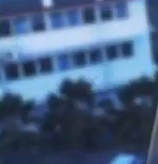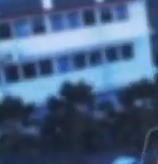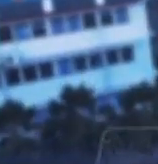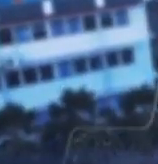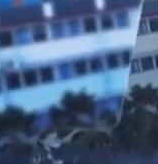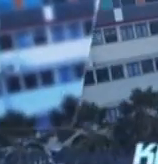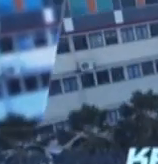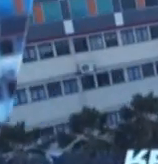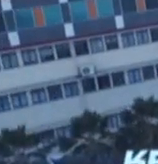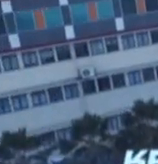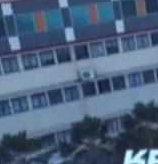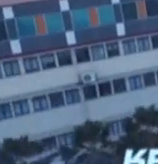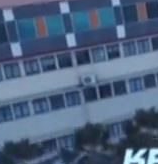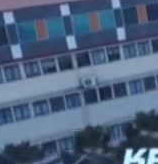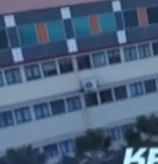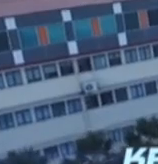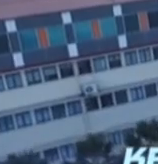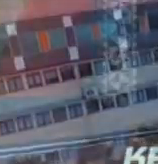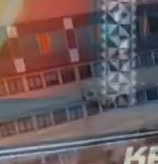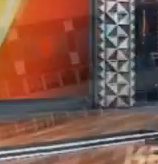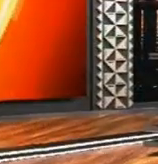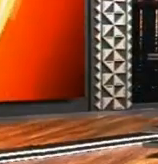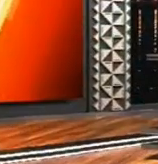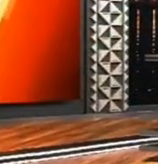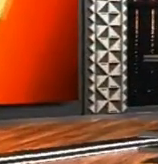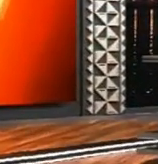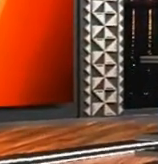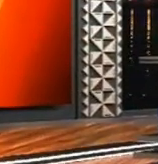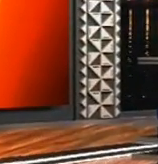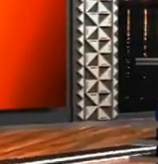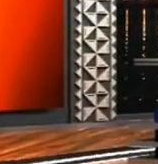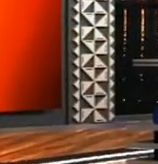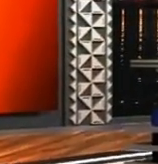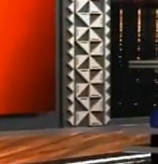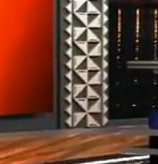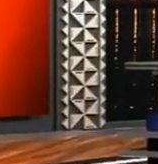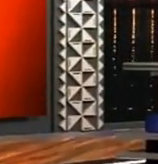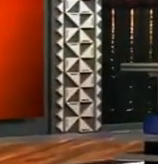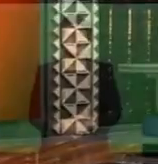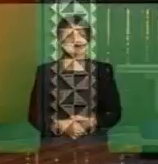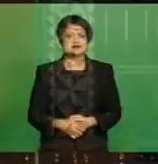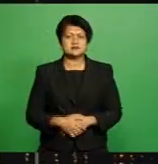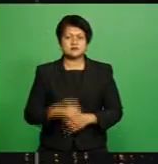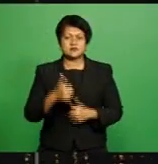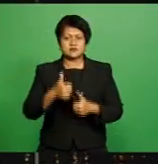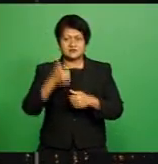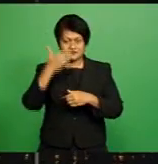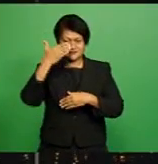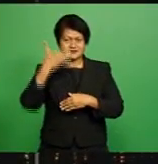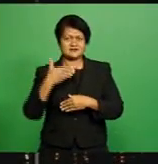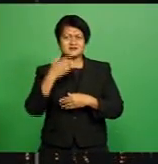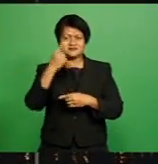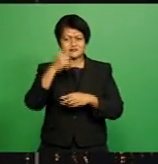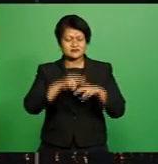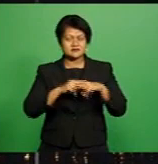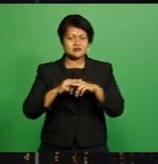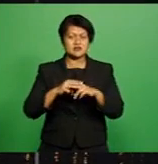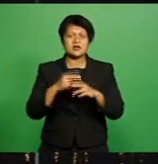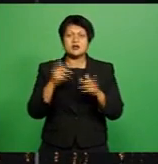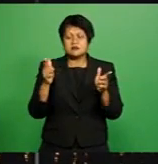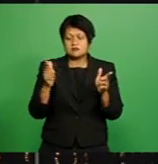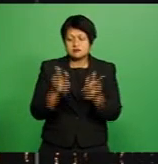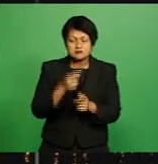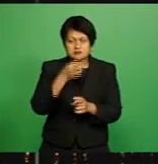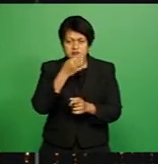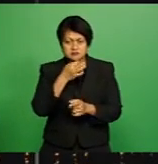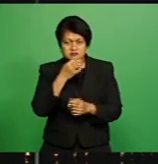From the studios of FBC Suva, Atera Lendua. Good evening, Fiji. There is less money available to